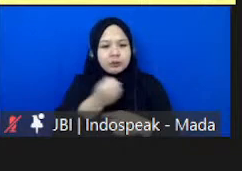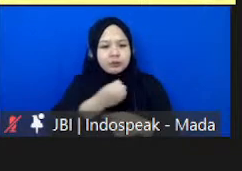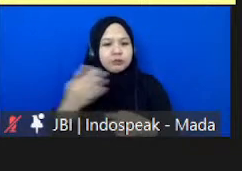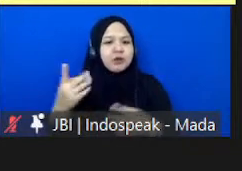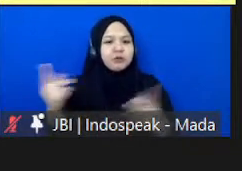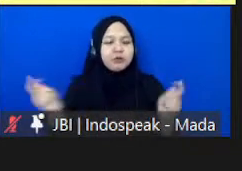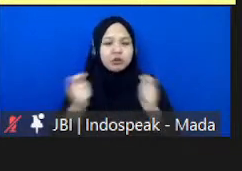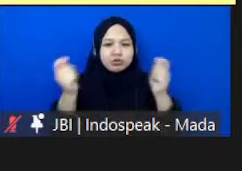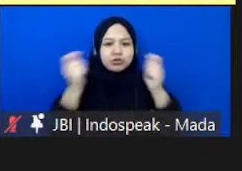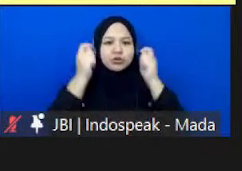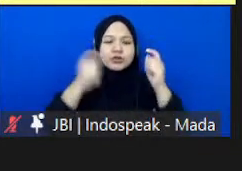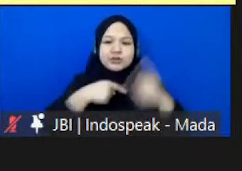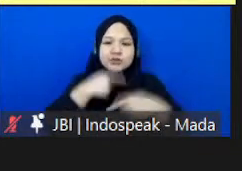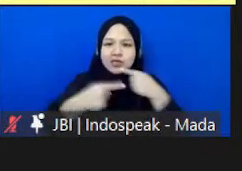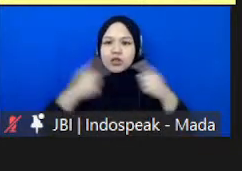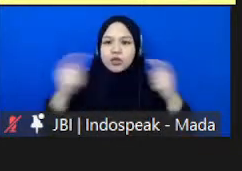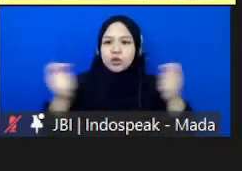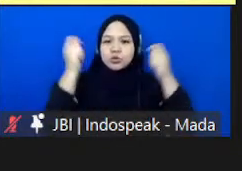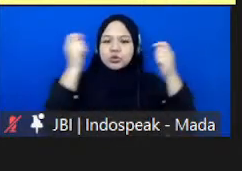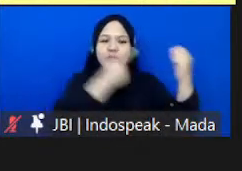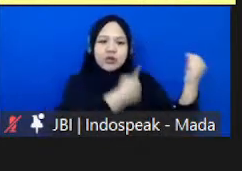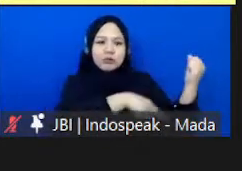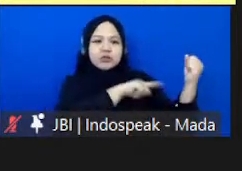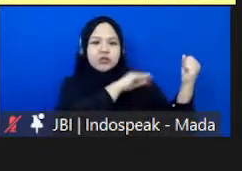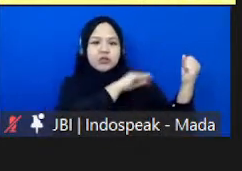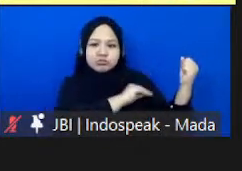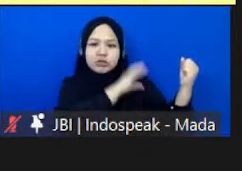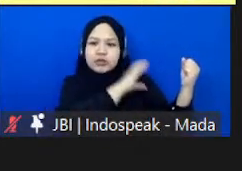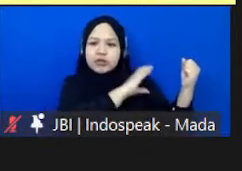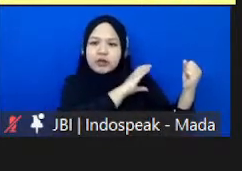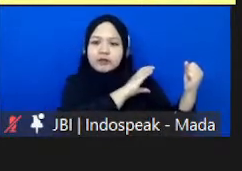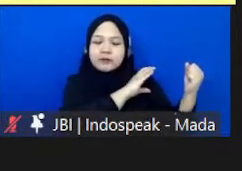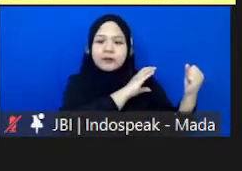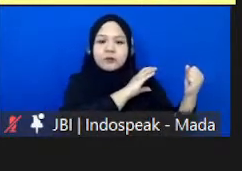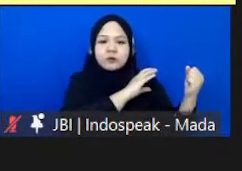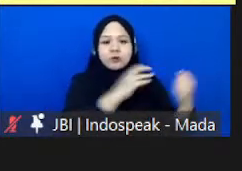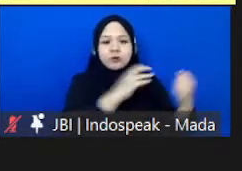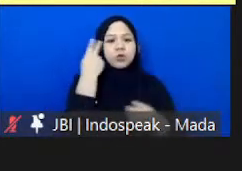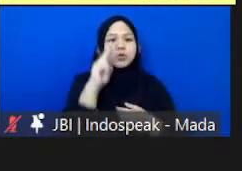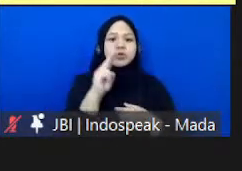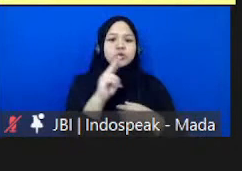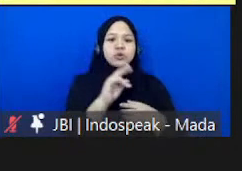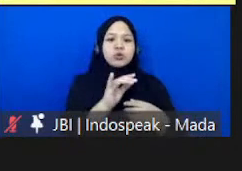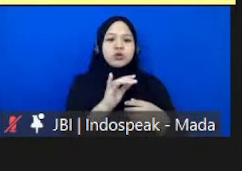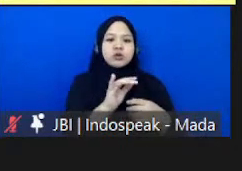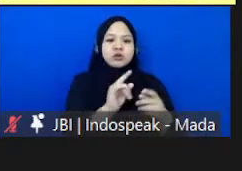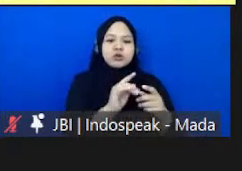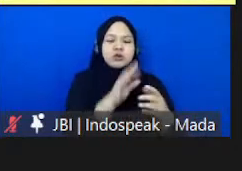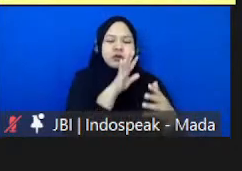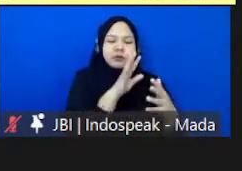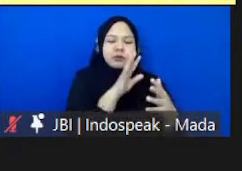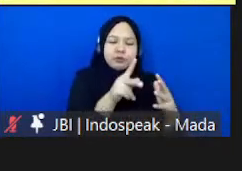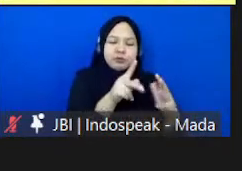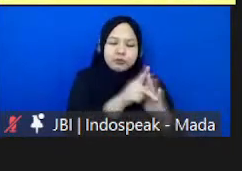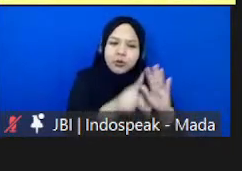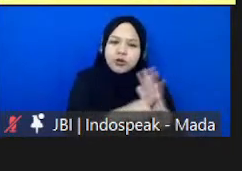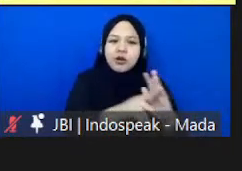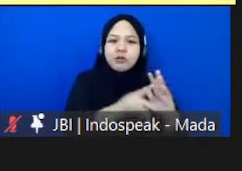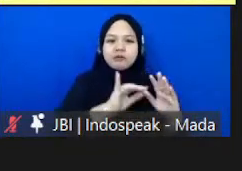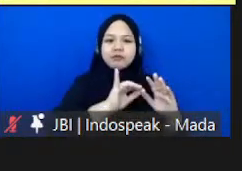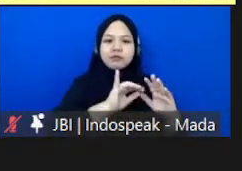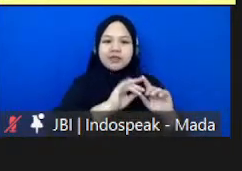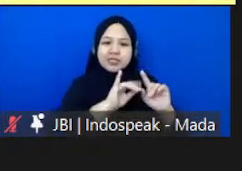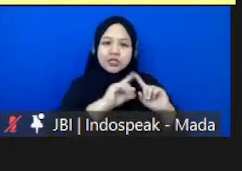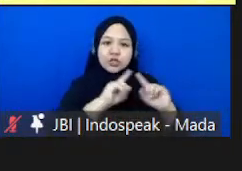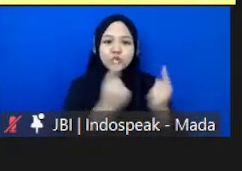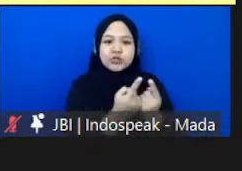the building of capacities and the building of an institutional framework for combating emerging infectious diseases.